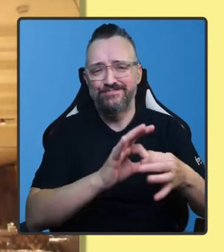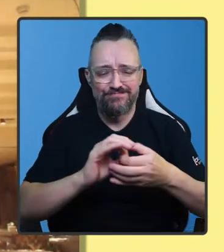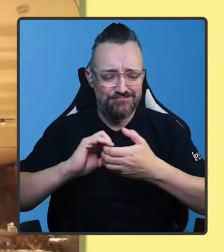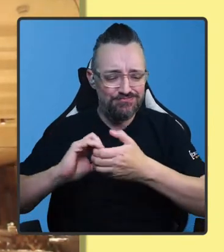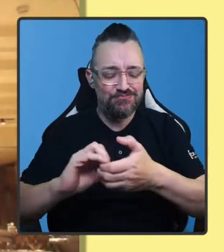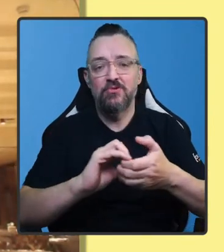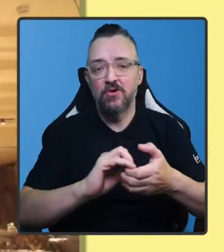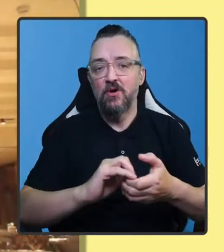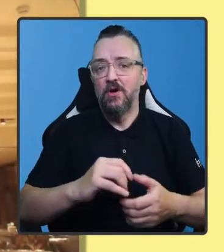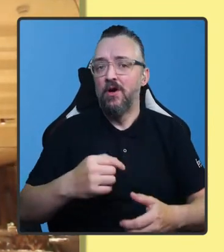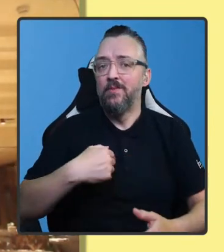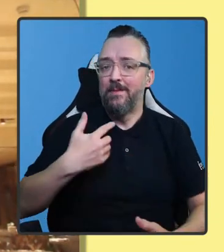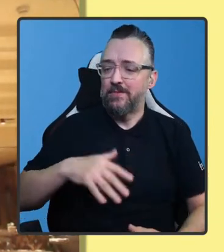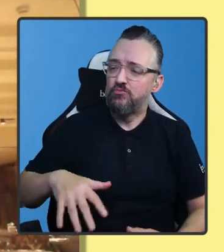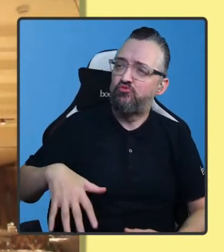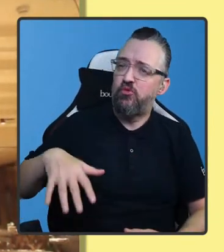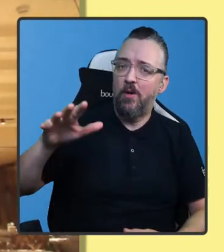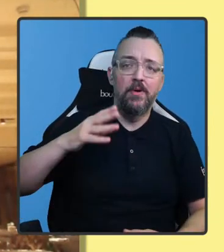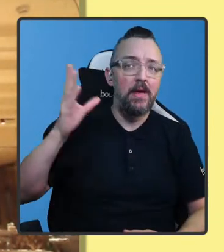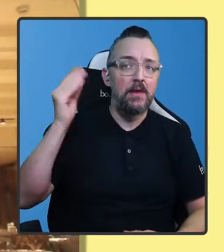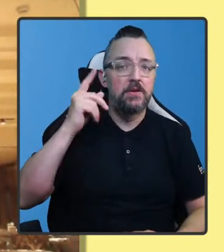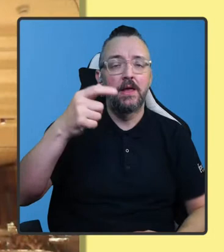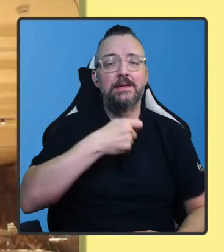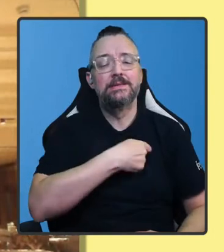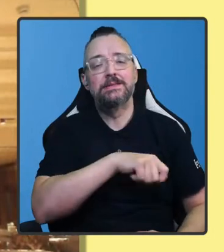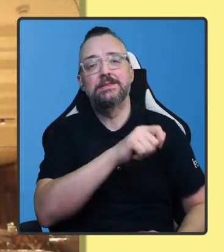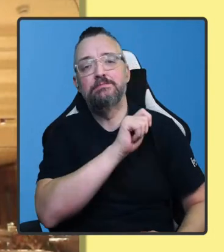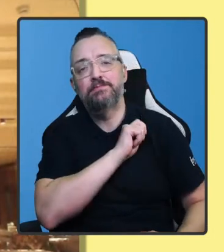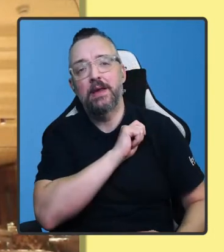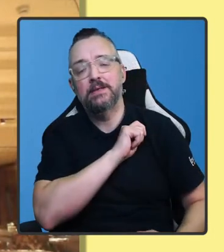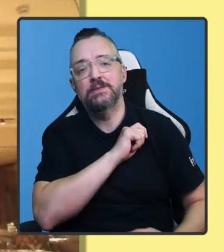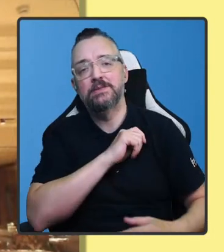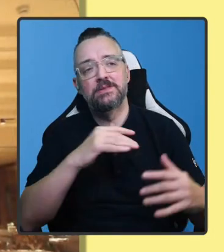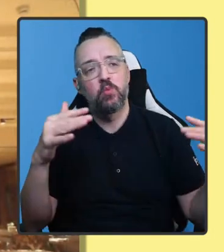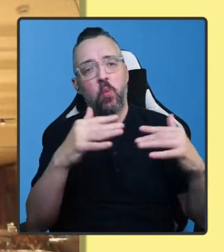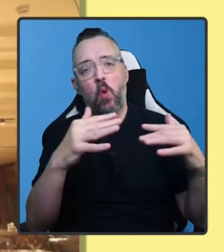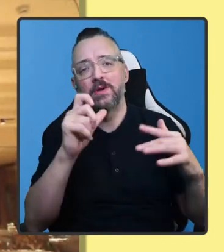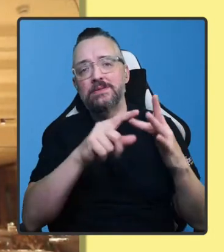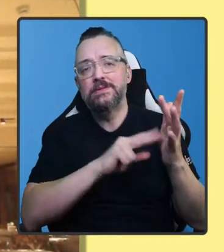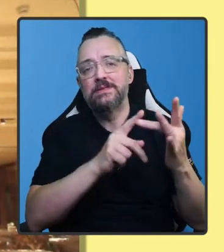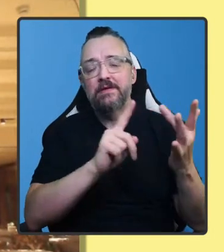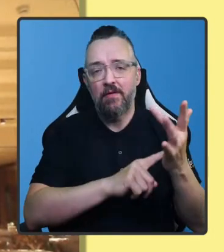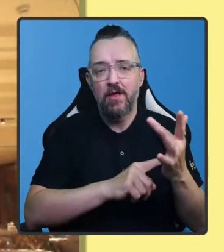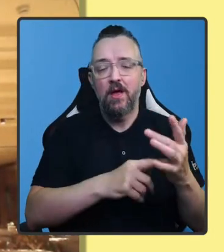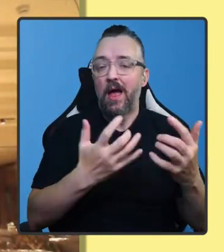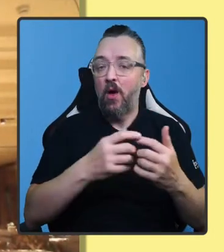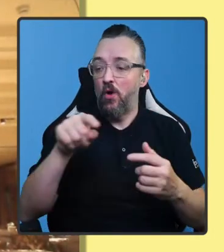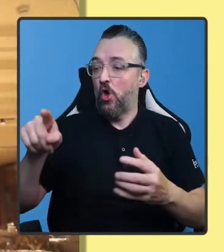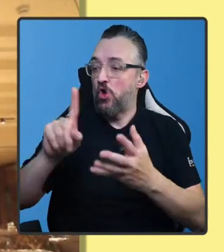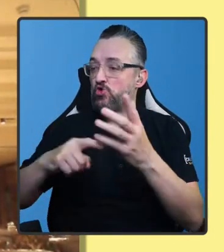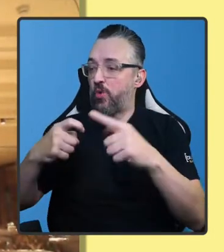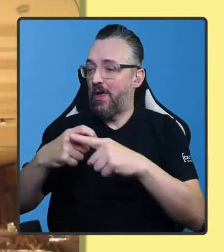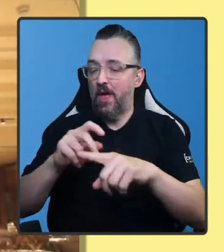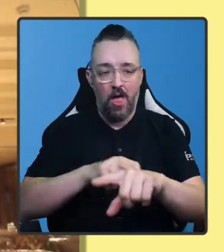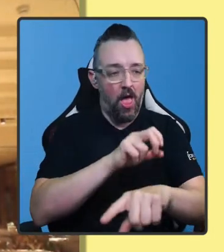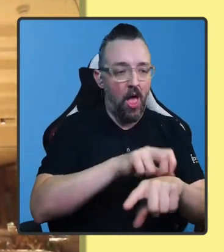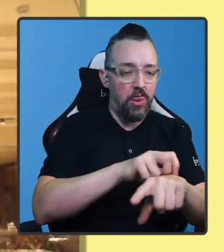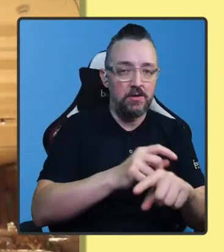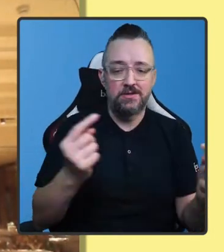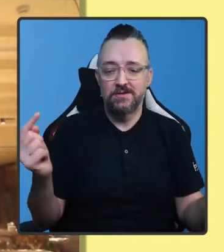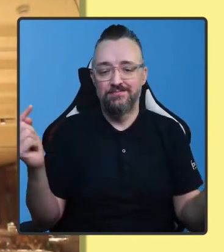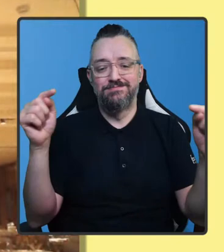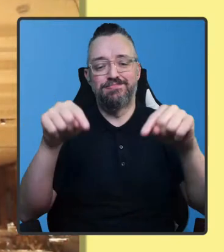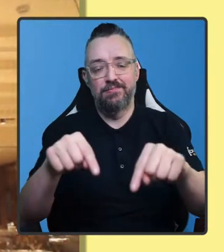up listening to the stories of the Spanish Civil War and the international brigades, how people from the UK and Ireland came to Spain to